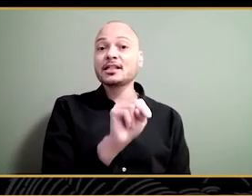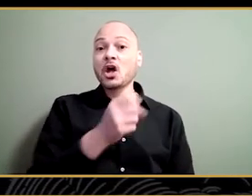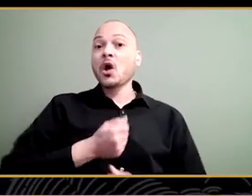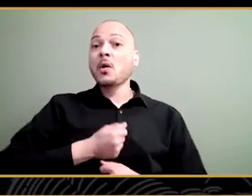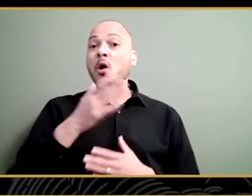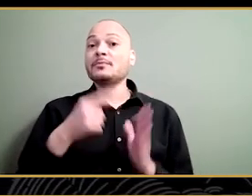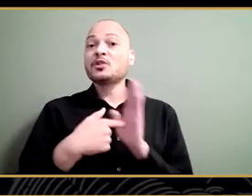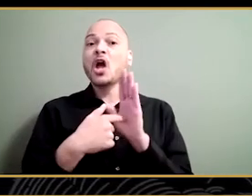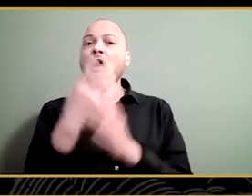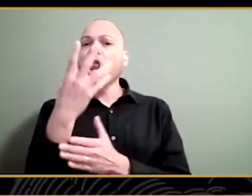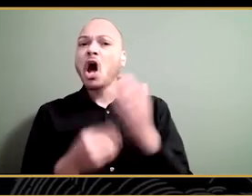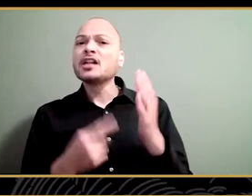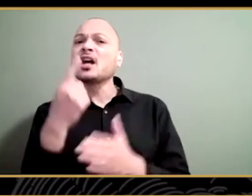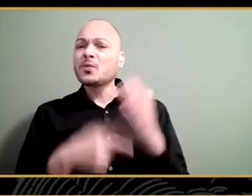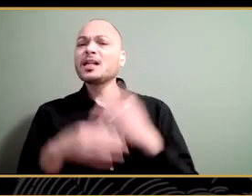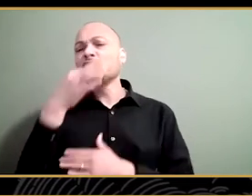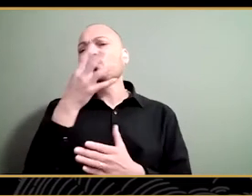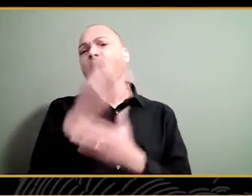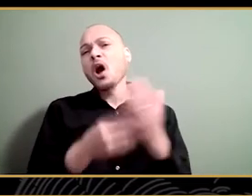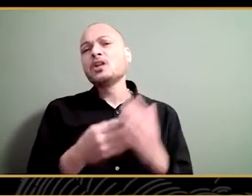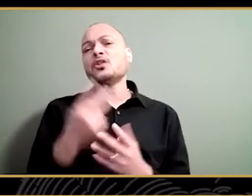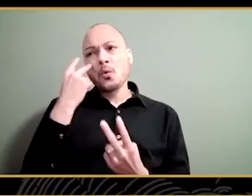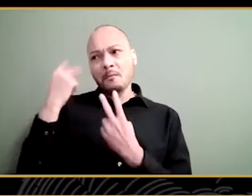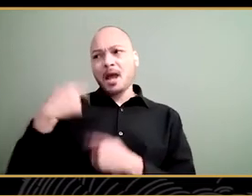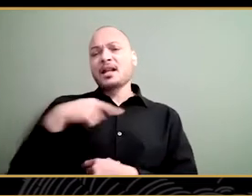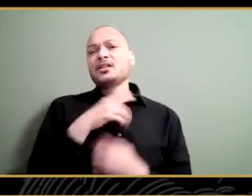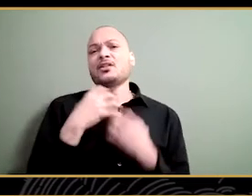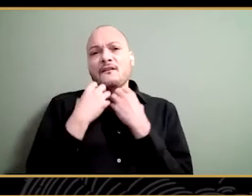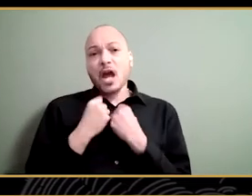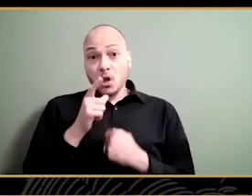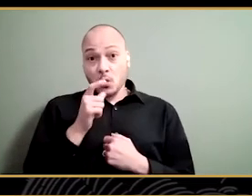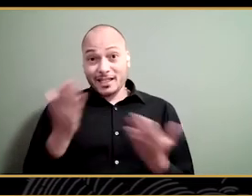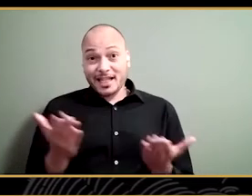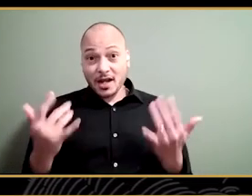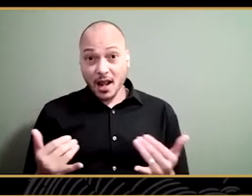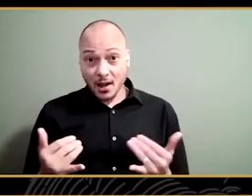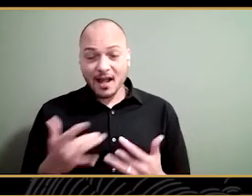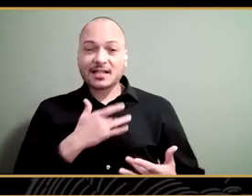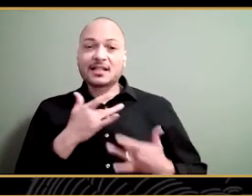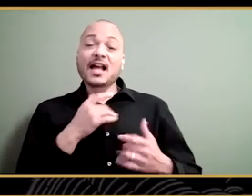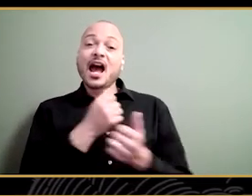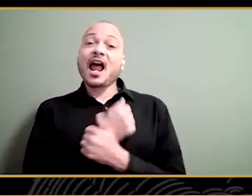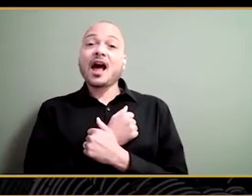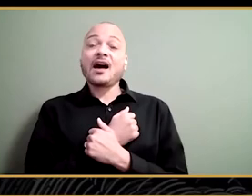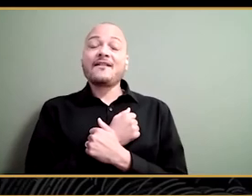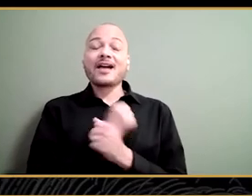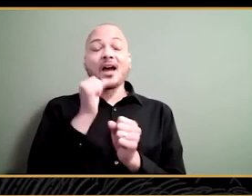Reminding us to value who is here with us now. A sense of love and wonder threads through each detail.